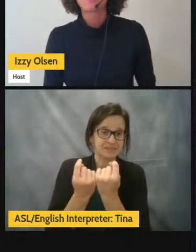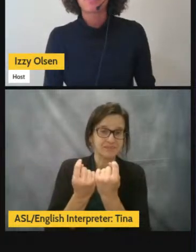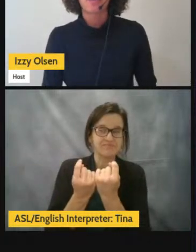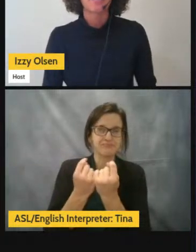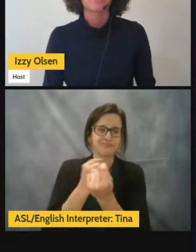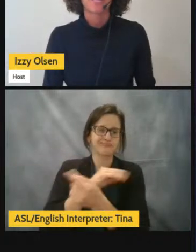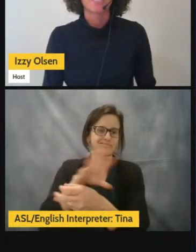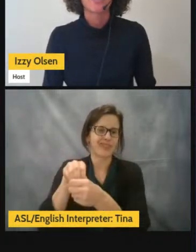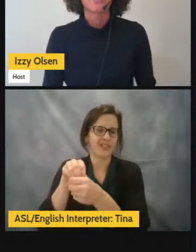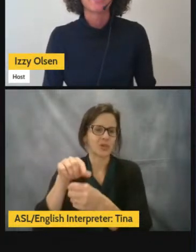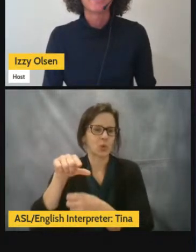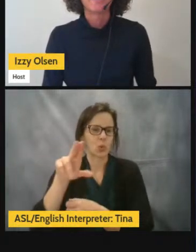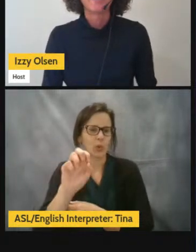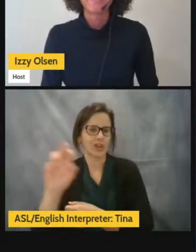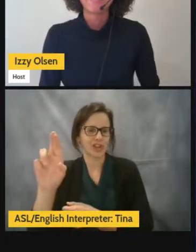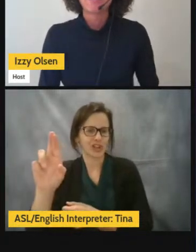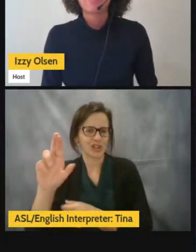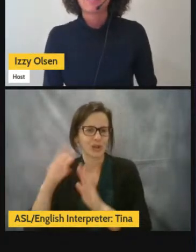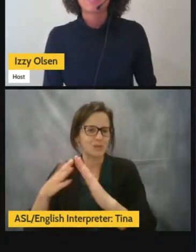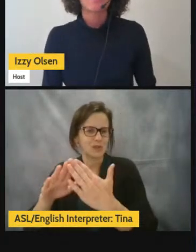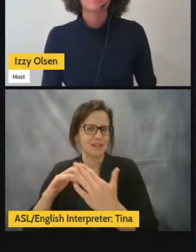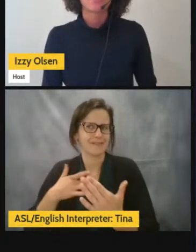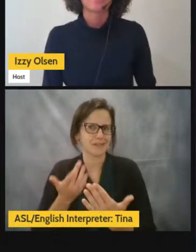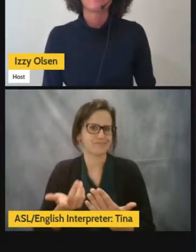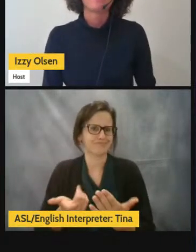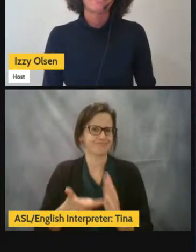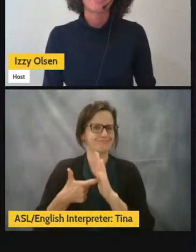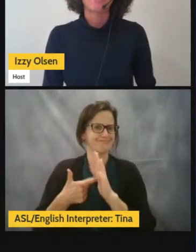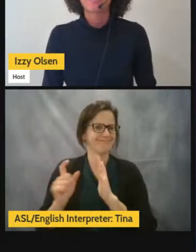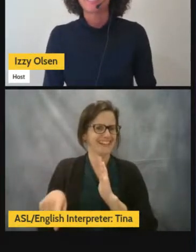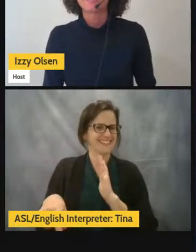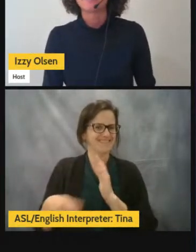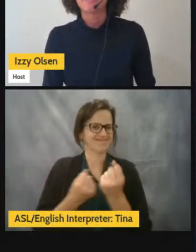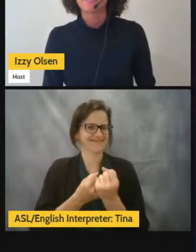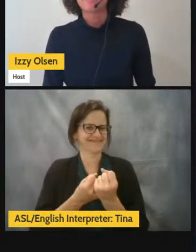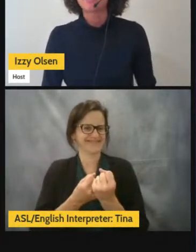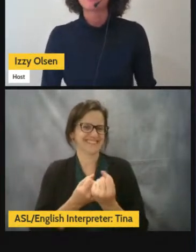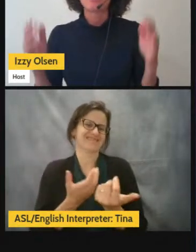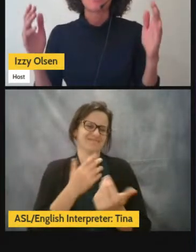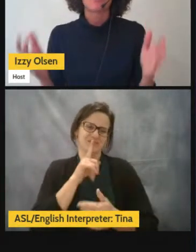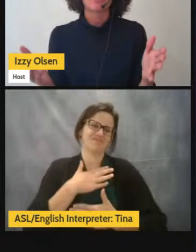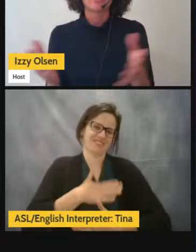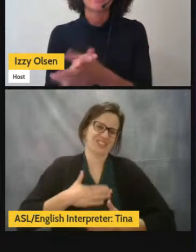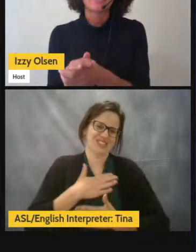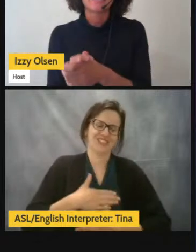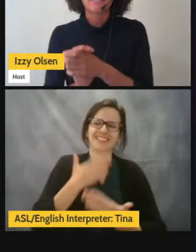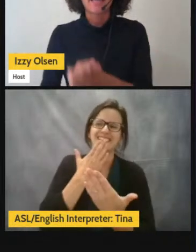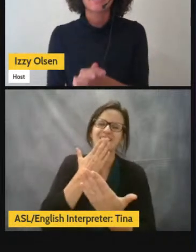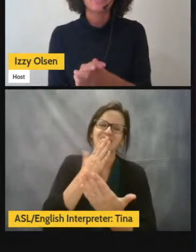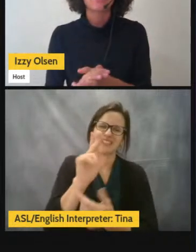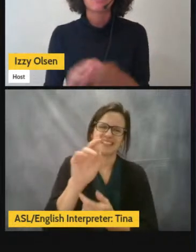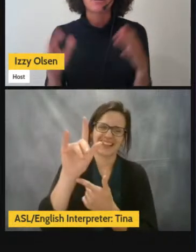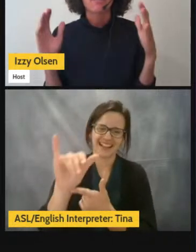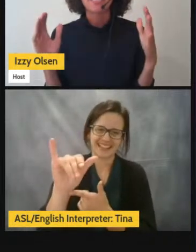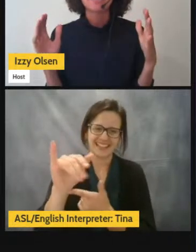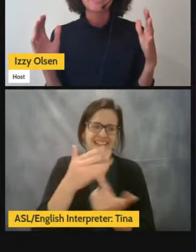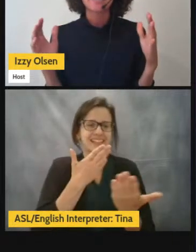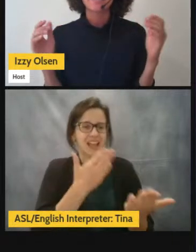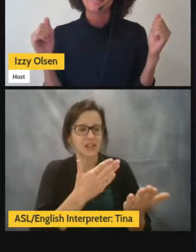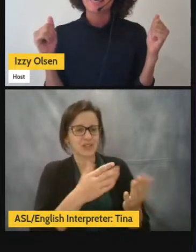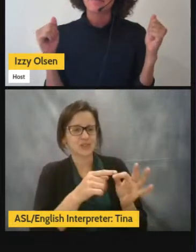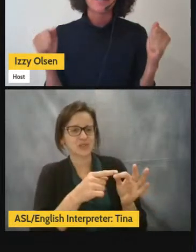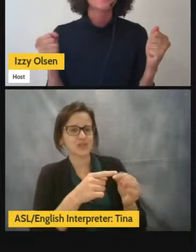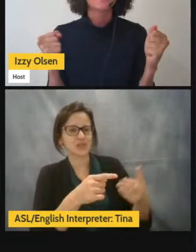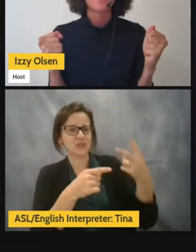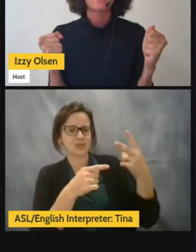so I guess we had to, you know. It's our pleasure. Thank you again, Kelly, and thank you to all the attendees. Thank you to our